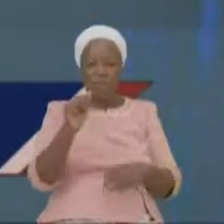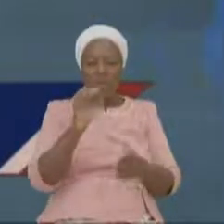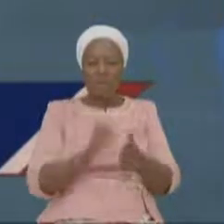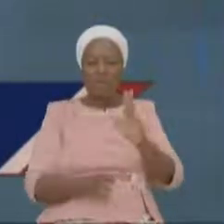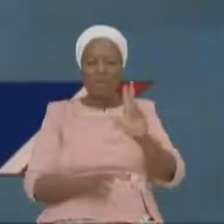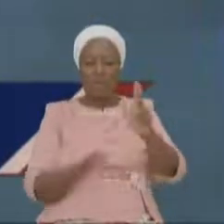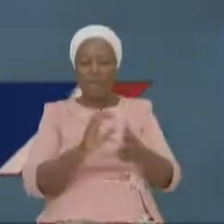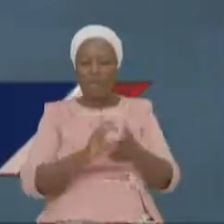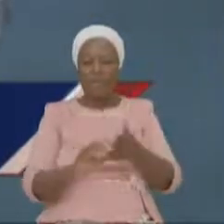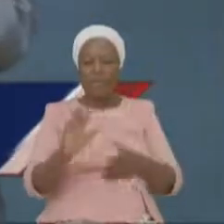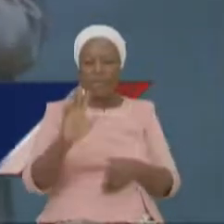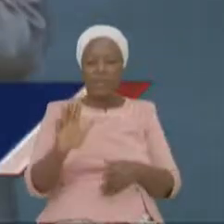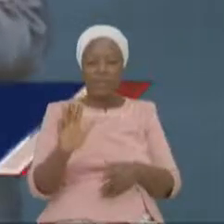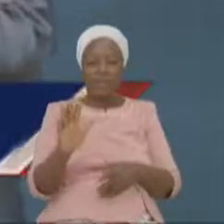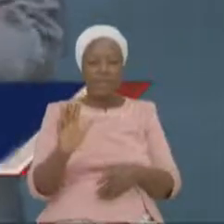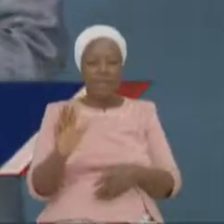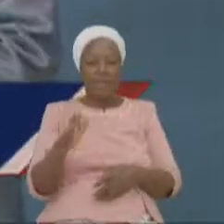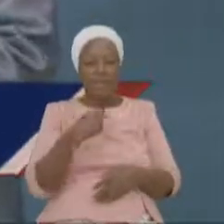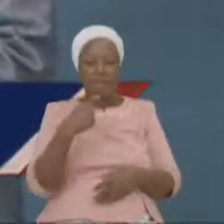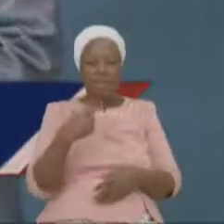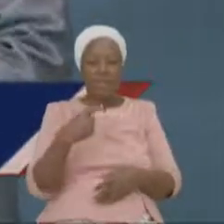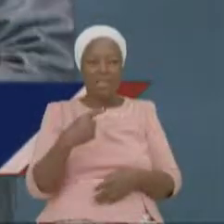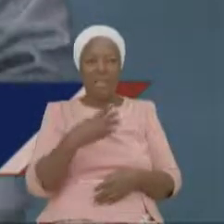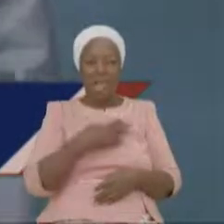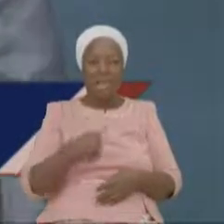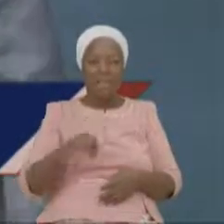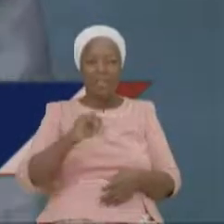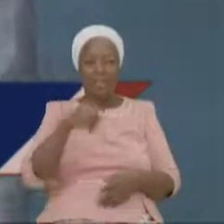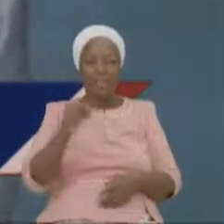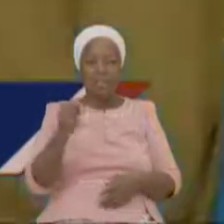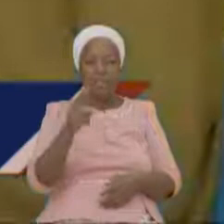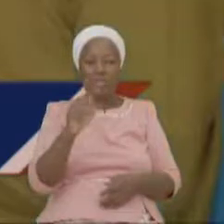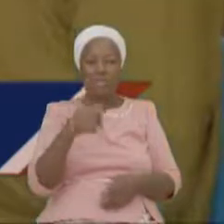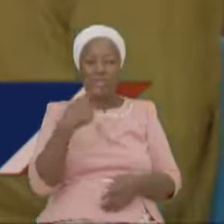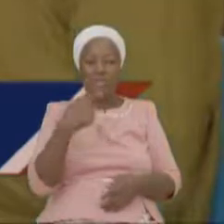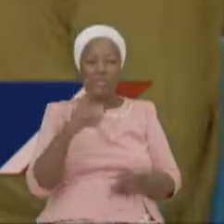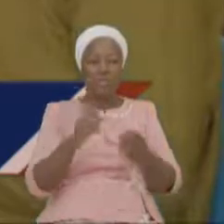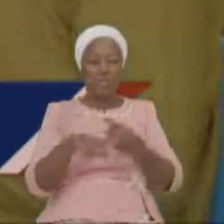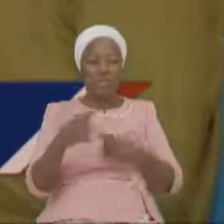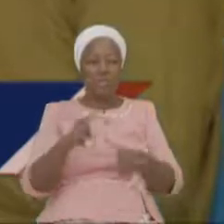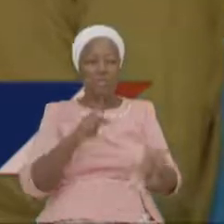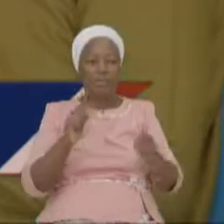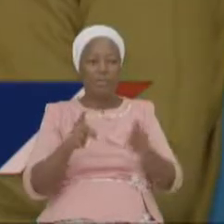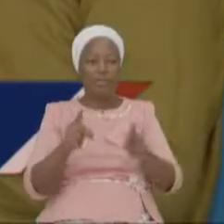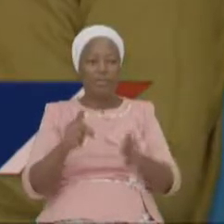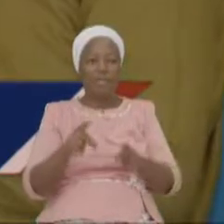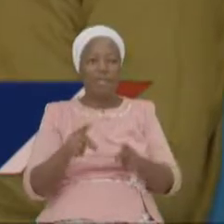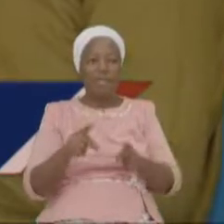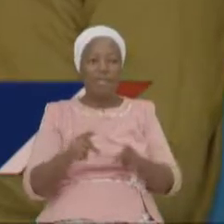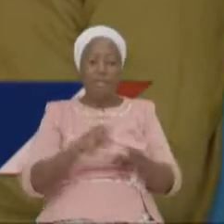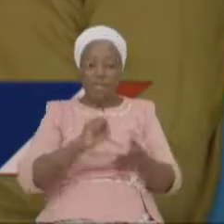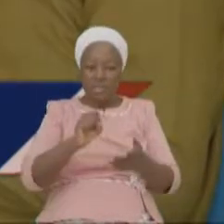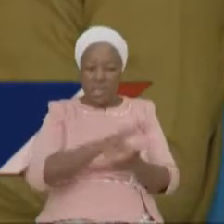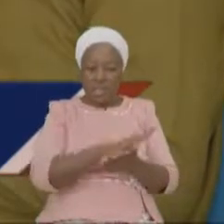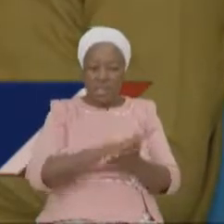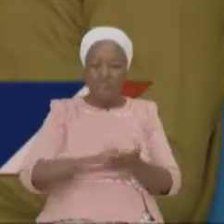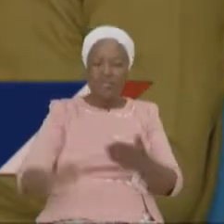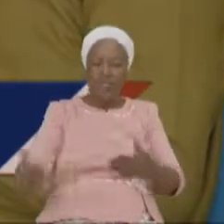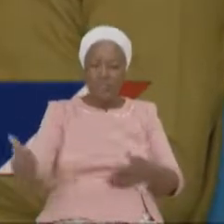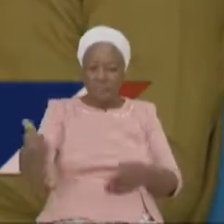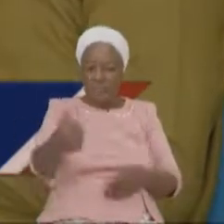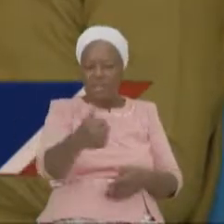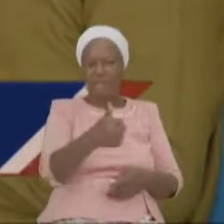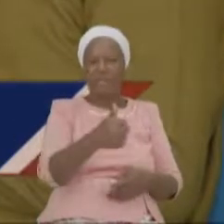verse 5, here it says that Joshua said unto the people, sanctify